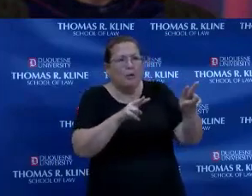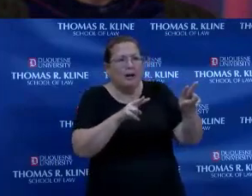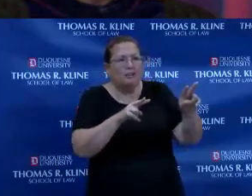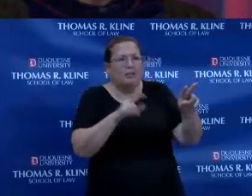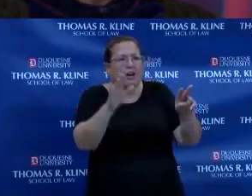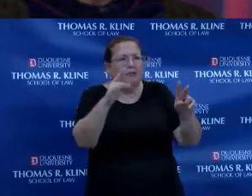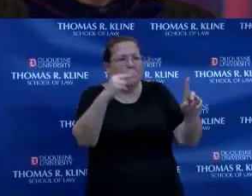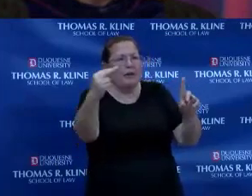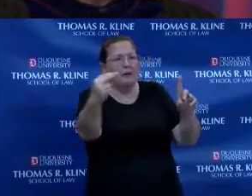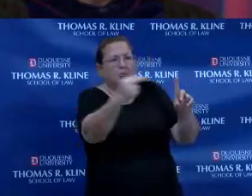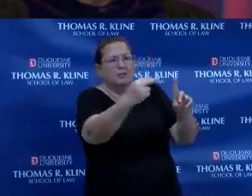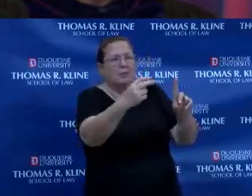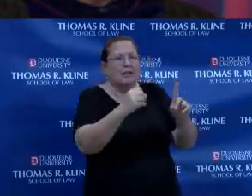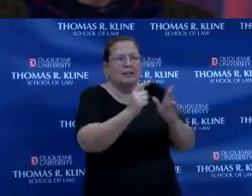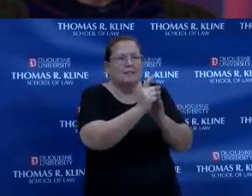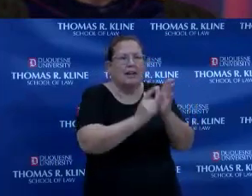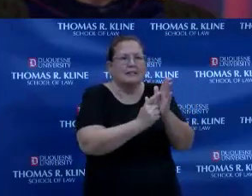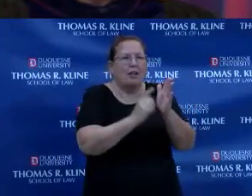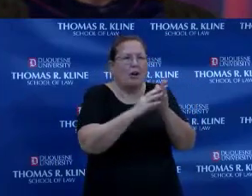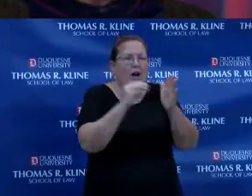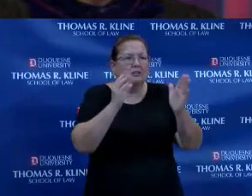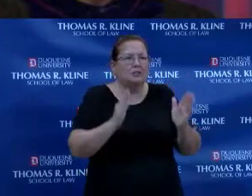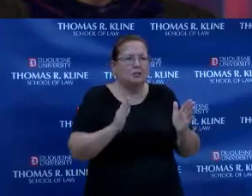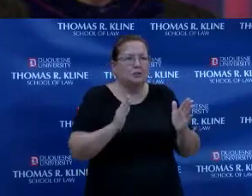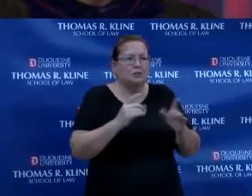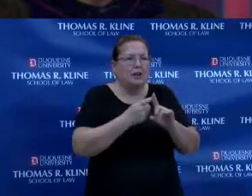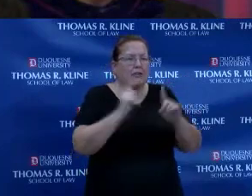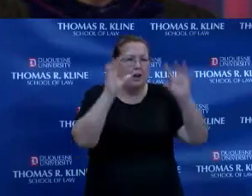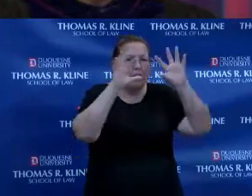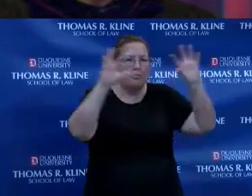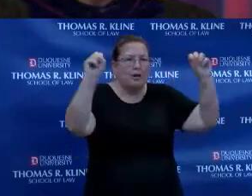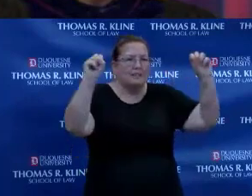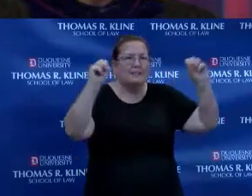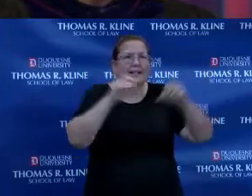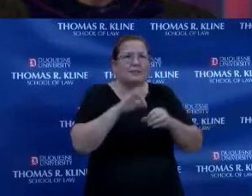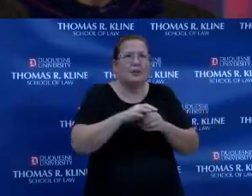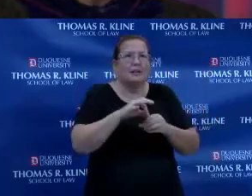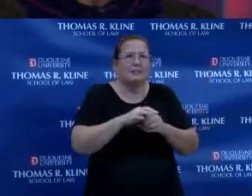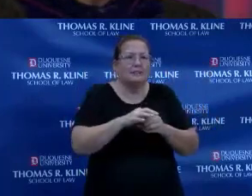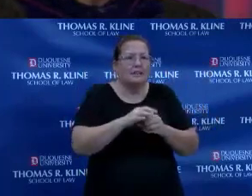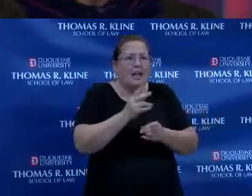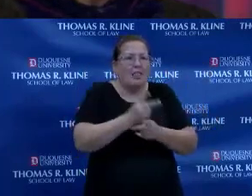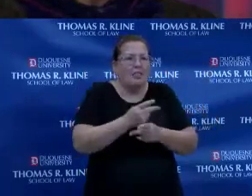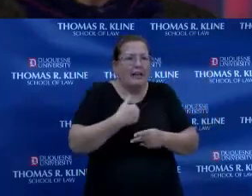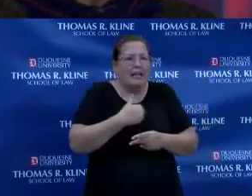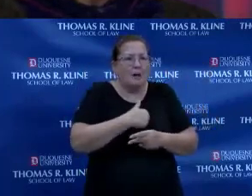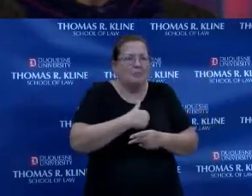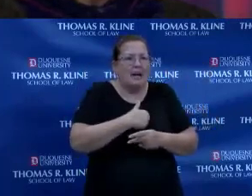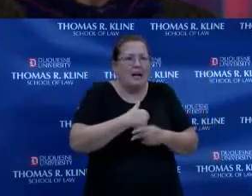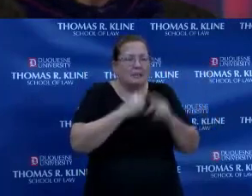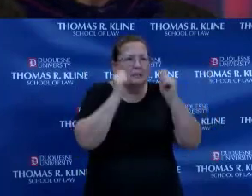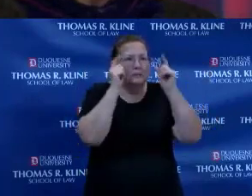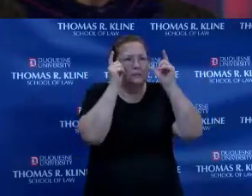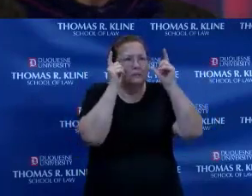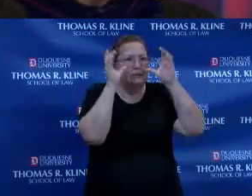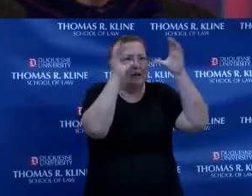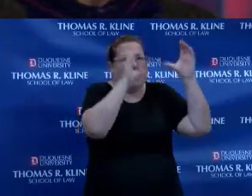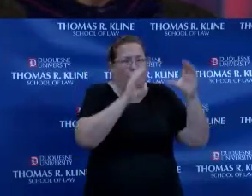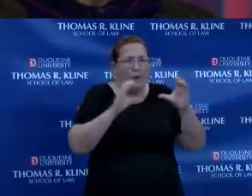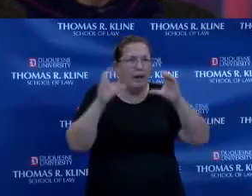as law students. From the presidential election that kept us up all night, that ushered in the